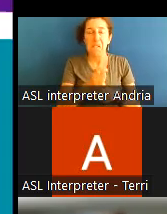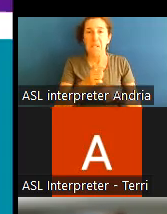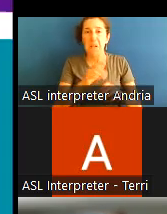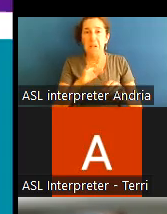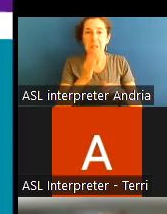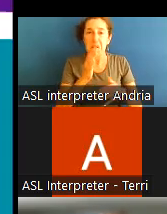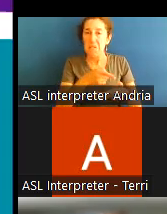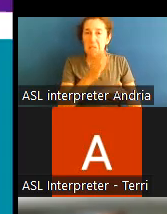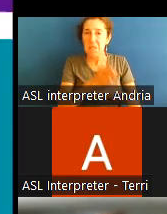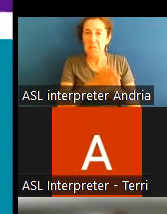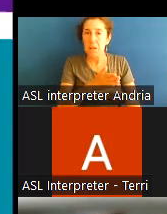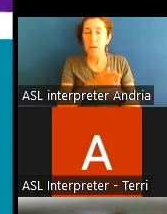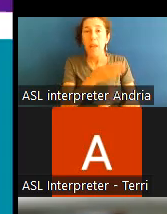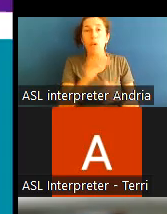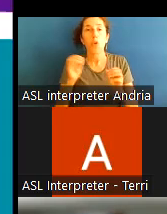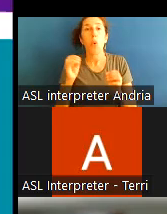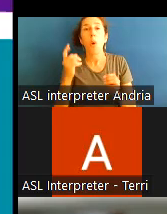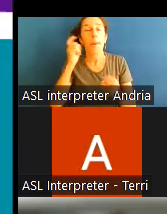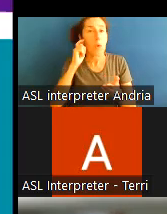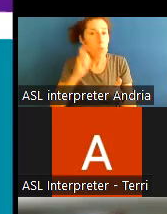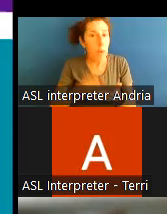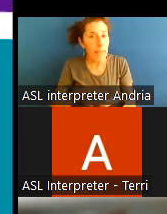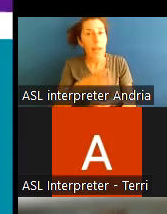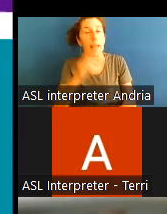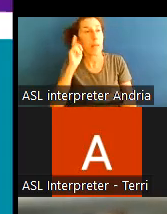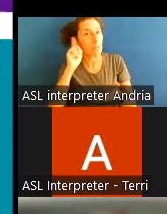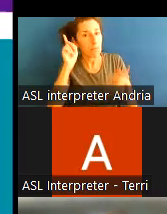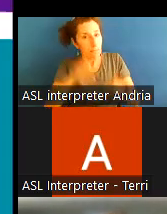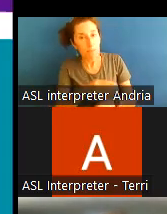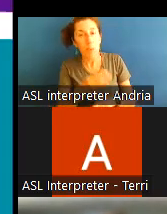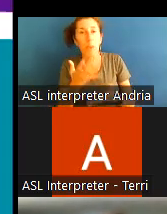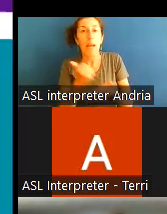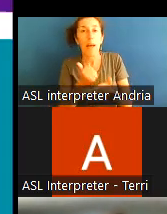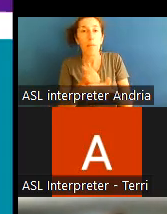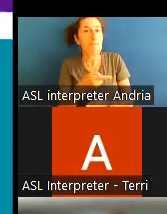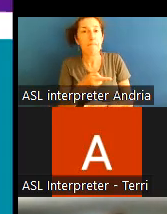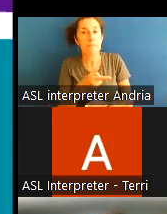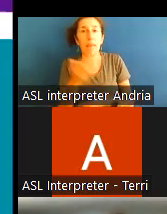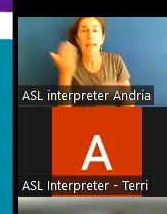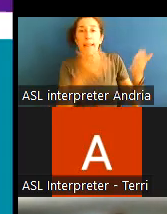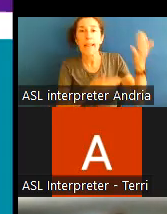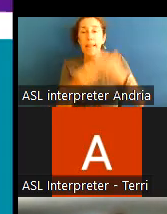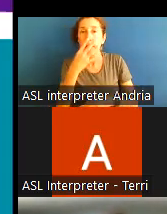IPSV within broader patterns of control and help women identify the source of their distress.